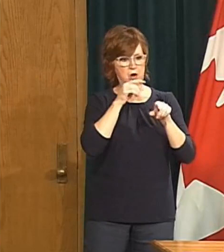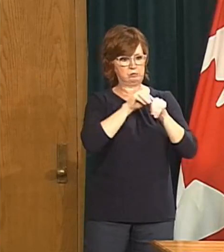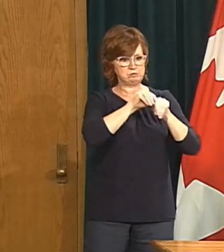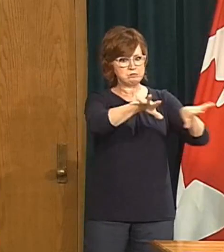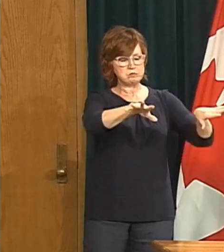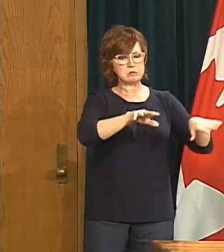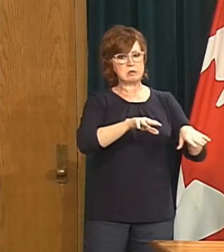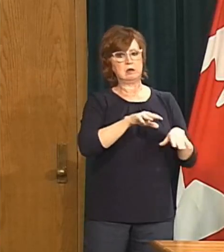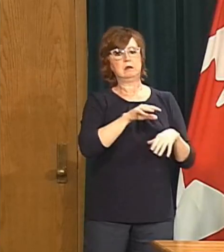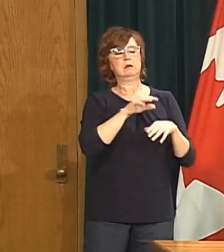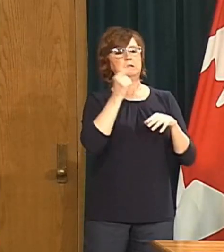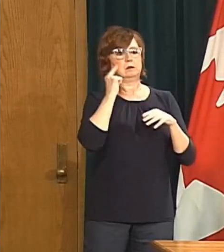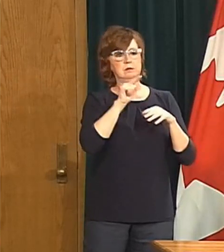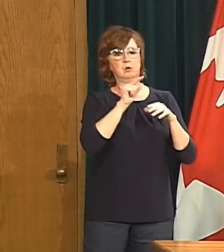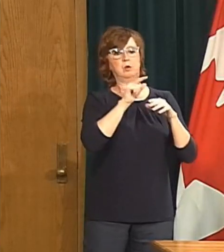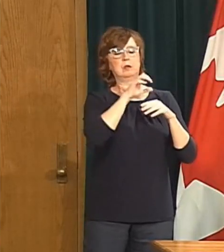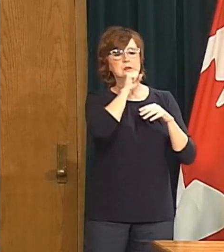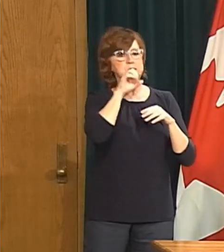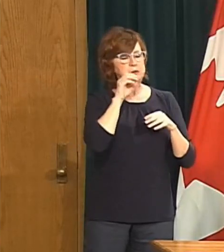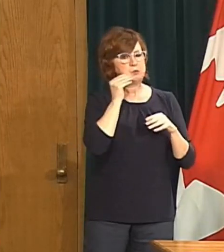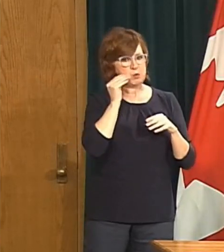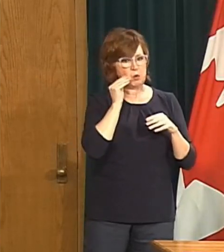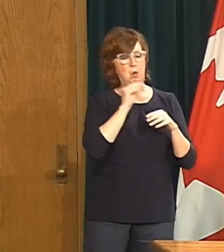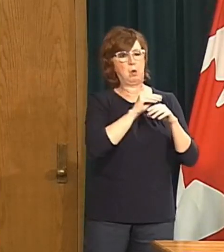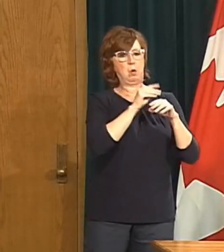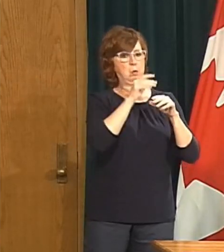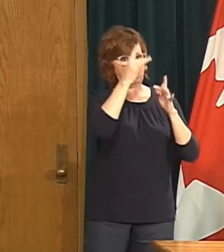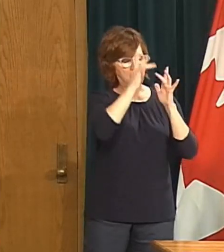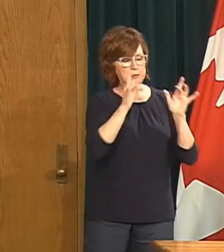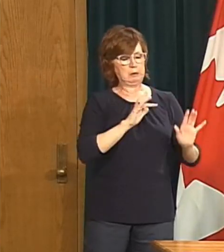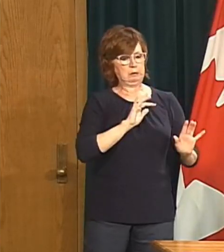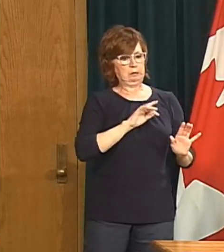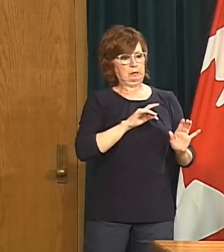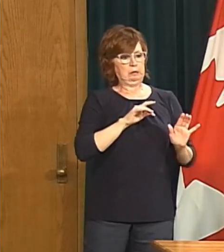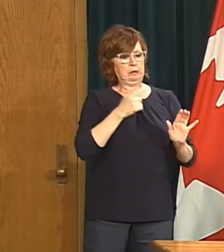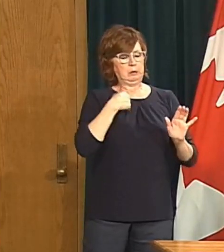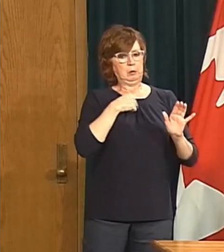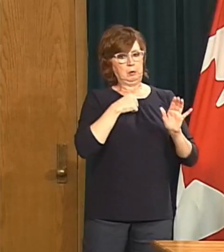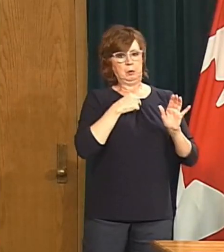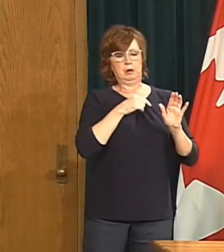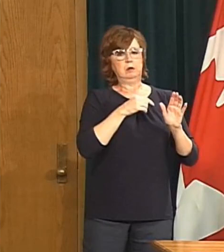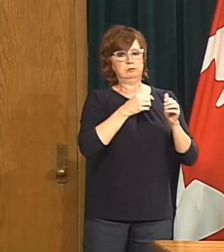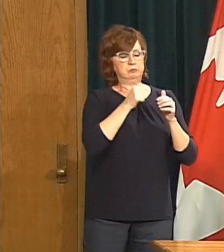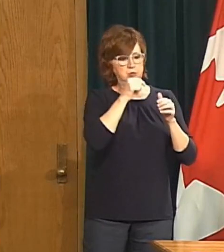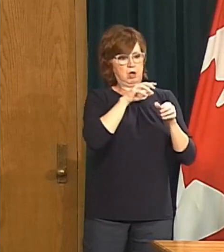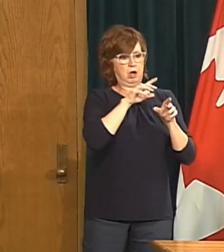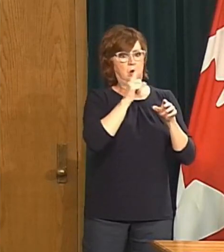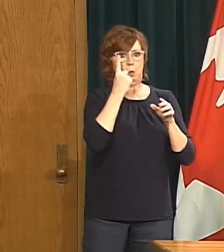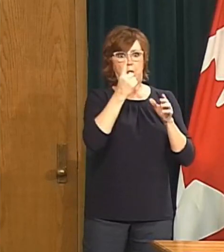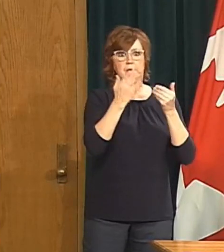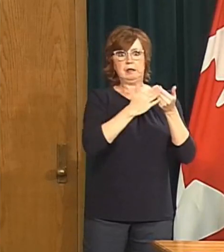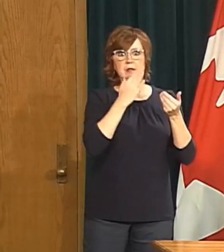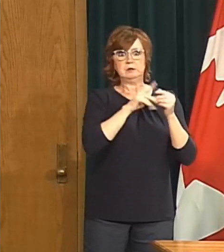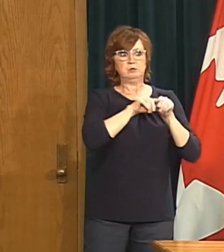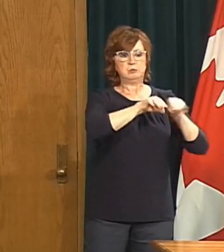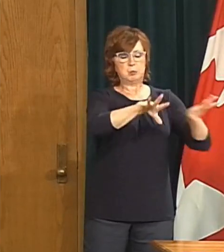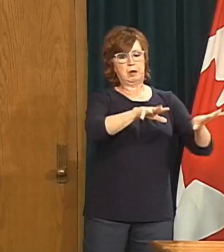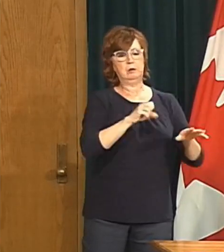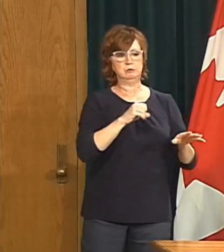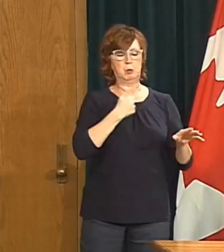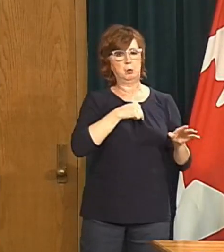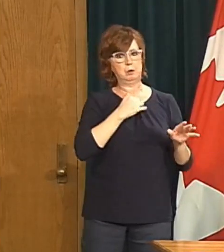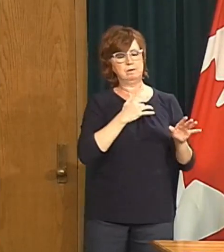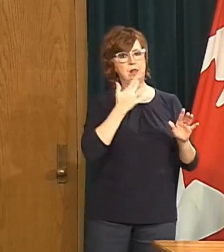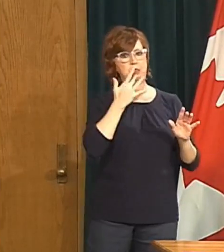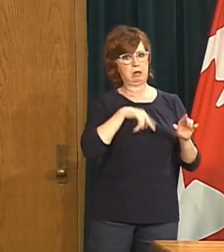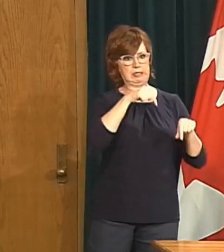as our other health care facilities. To this end, the Saskatchewan Health Authority will be implementing even more stringent